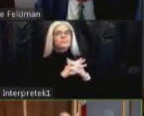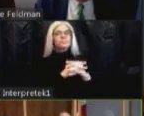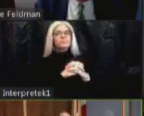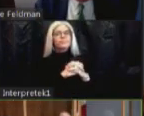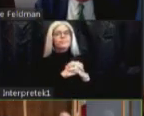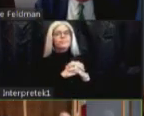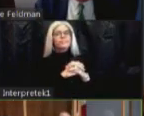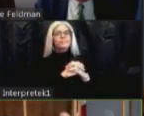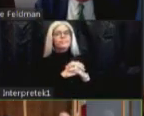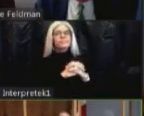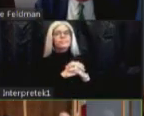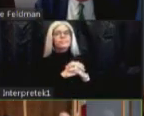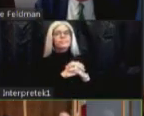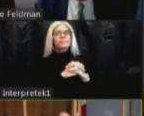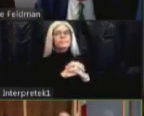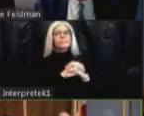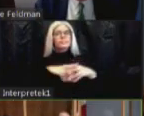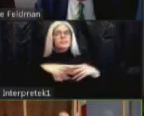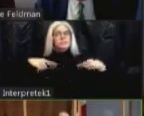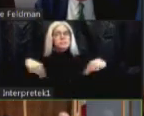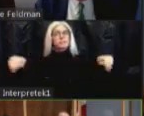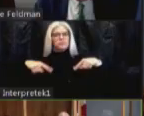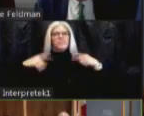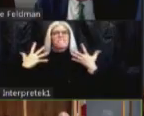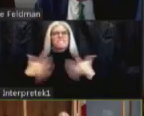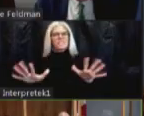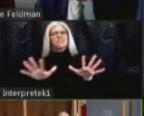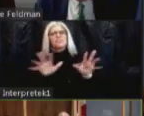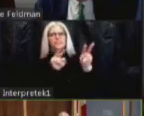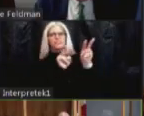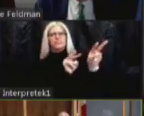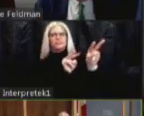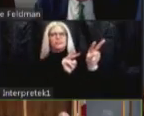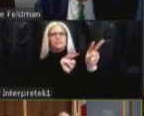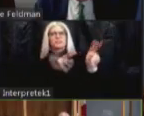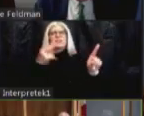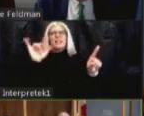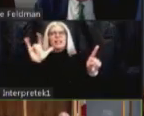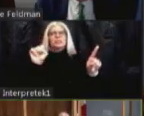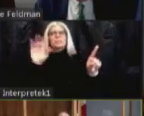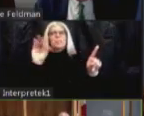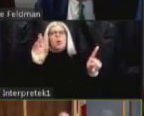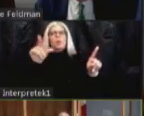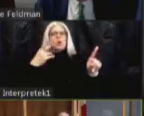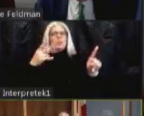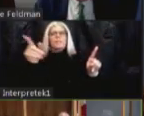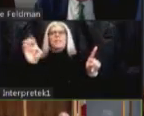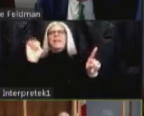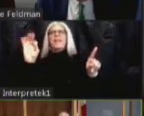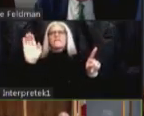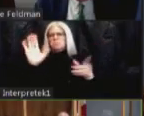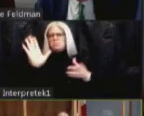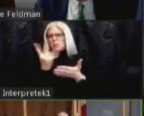we all had an opportunity to watch Hillsborough County's enforcement of their order a week and a half ago on national